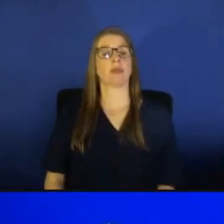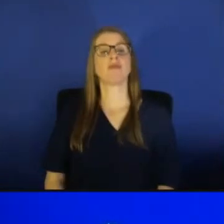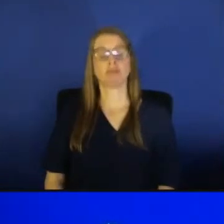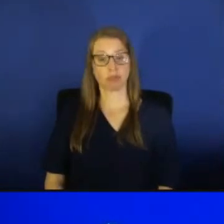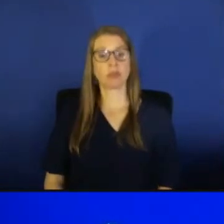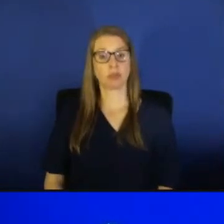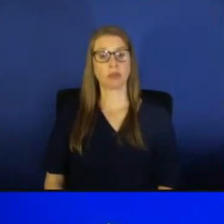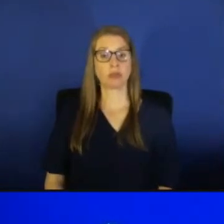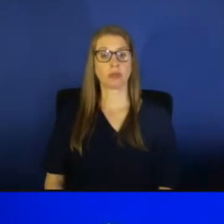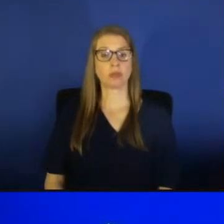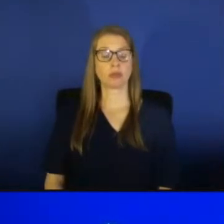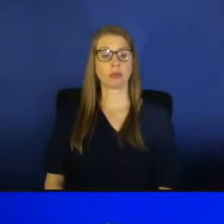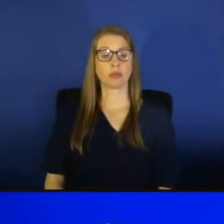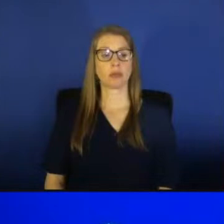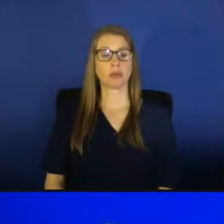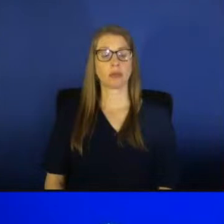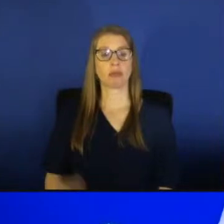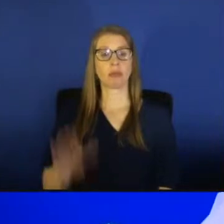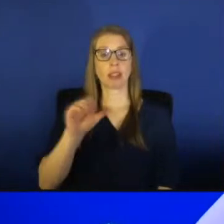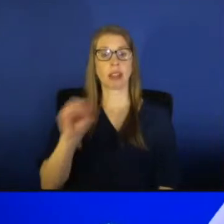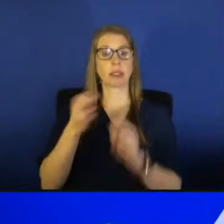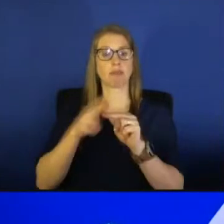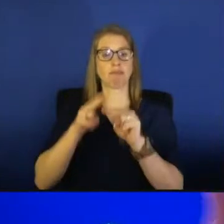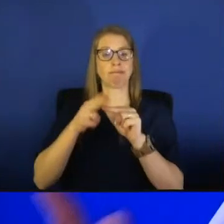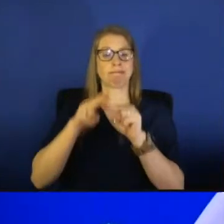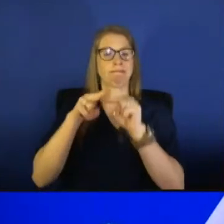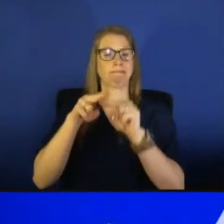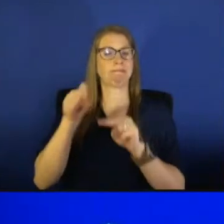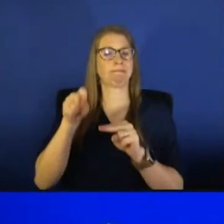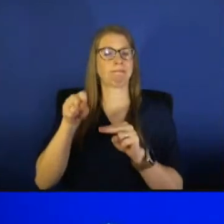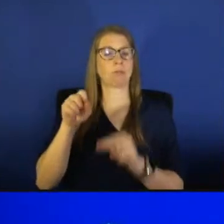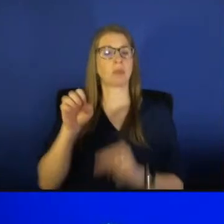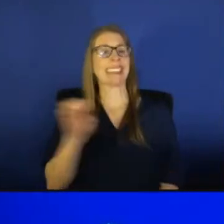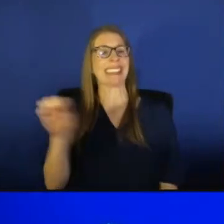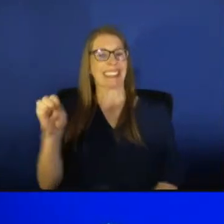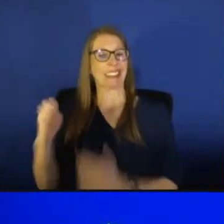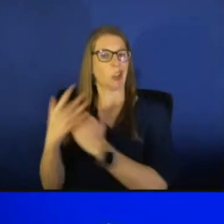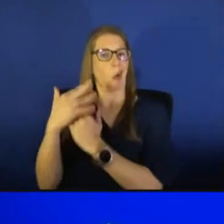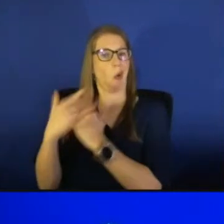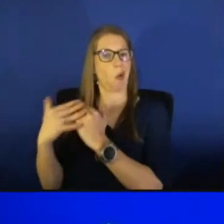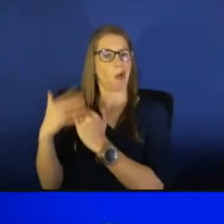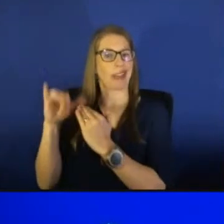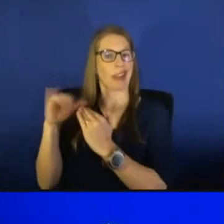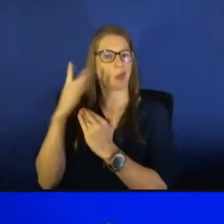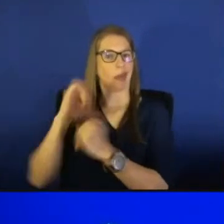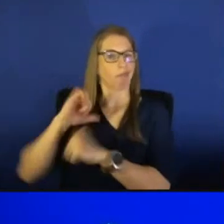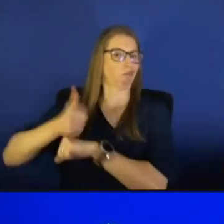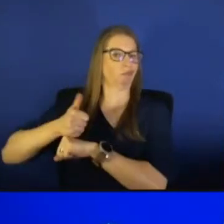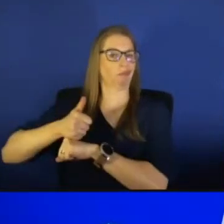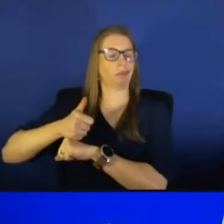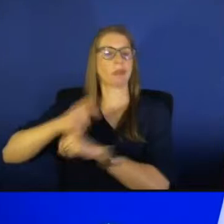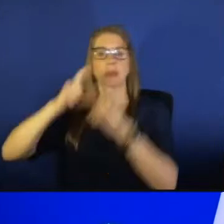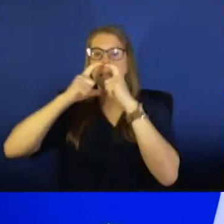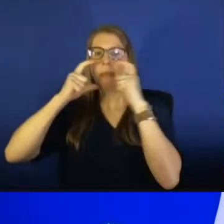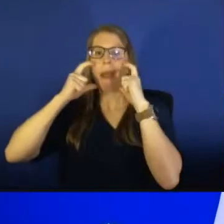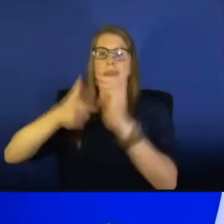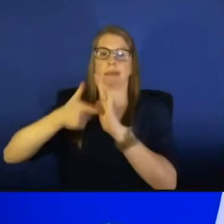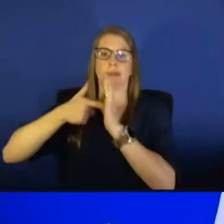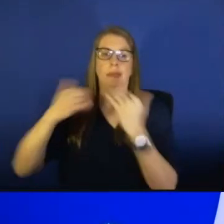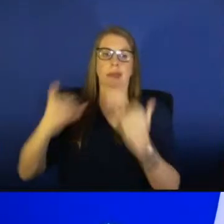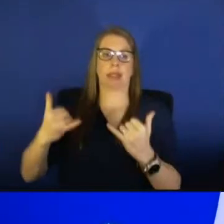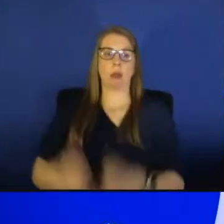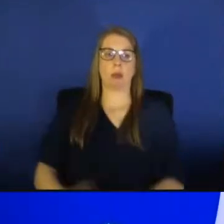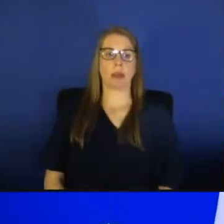up of the cases, especially on the East Coast. That's why they are kind of instituting those mask mandates now. I think we would